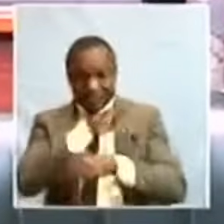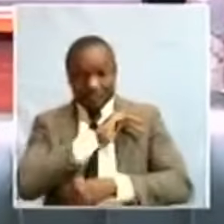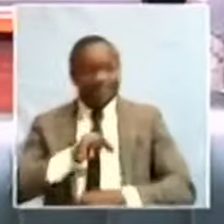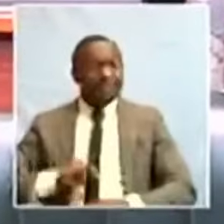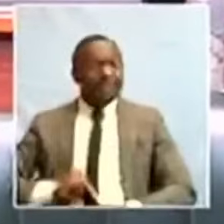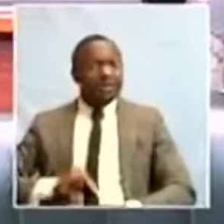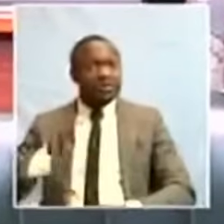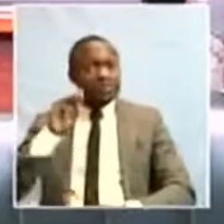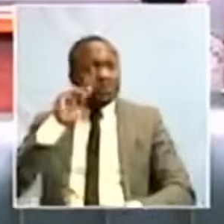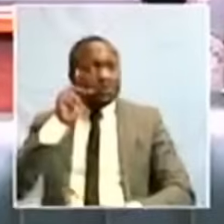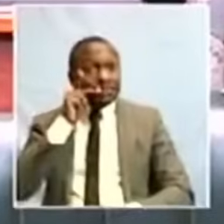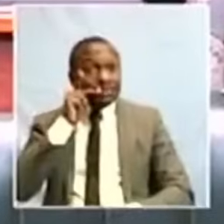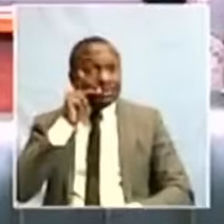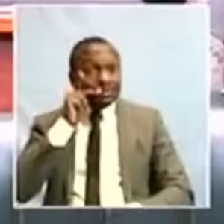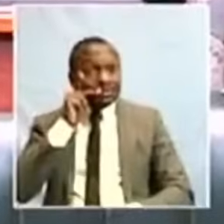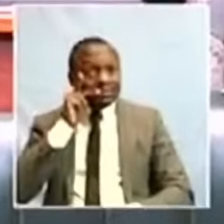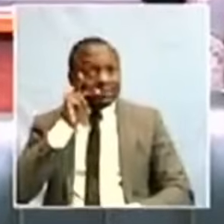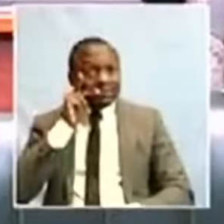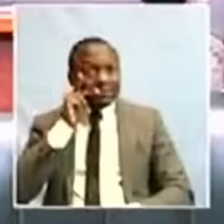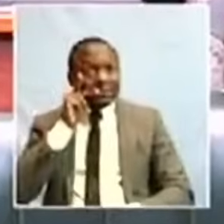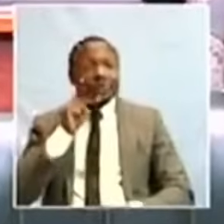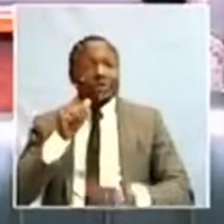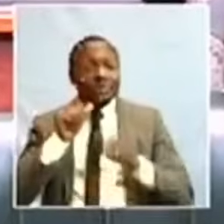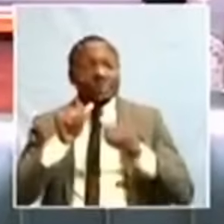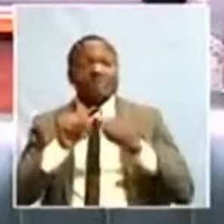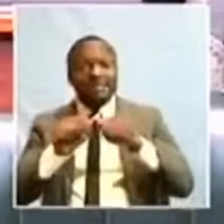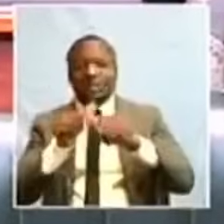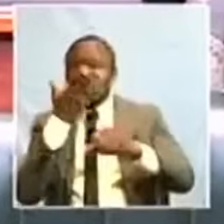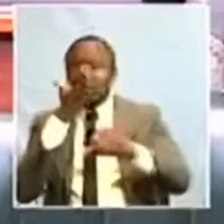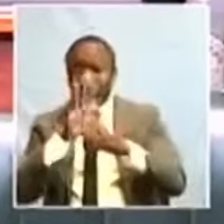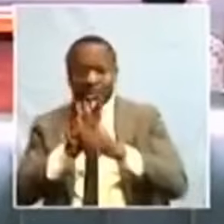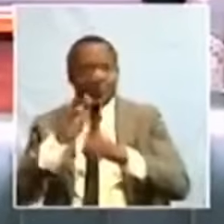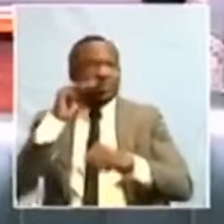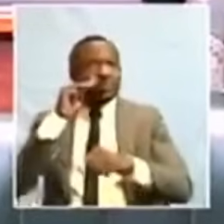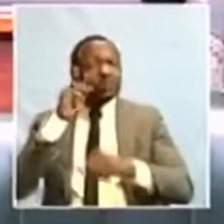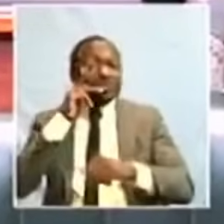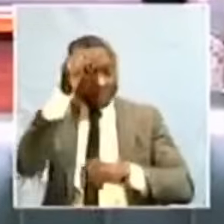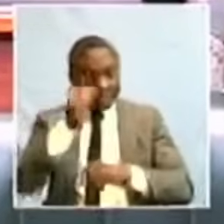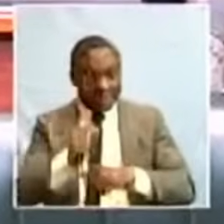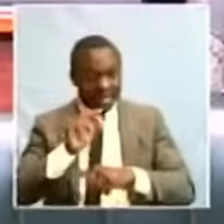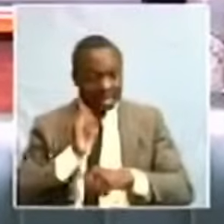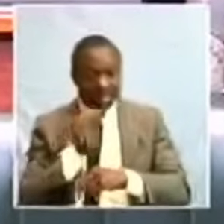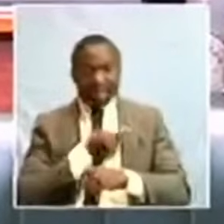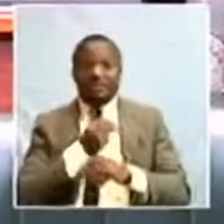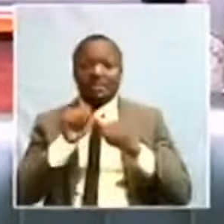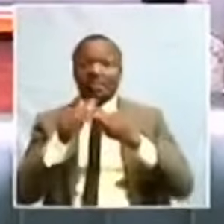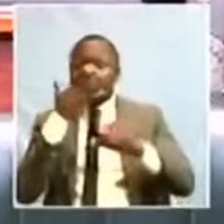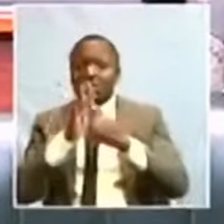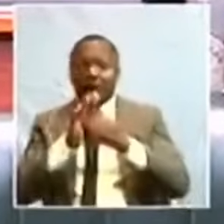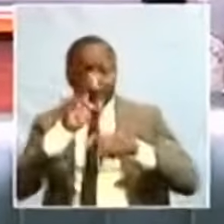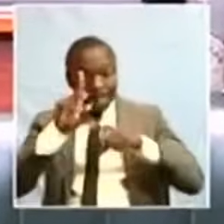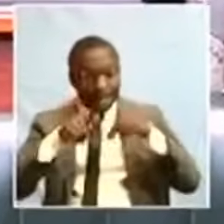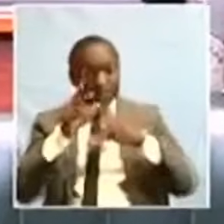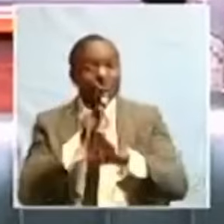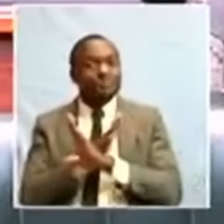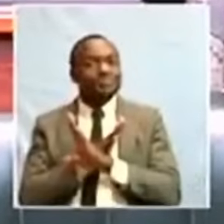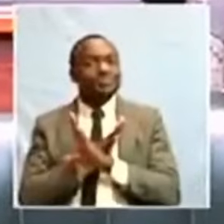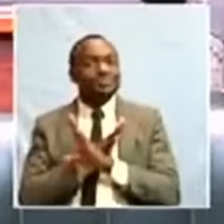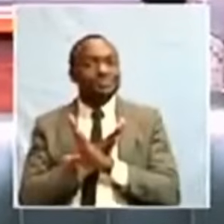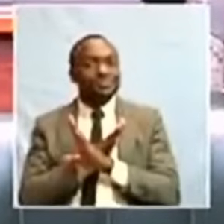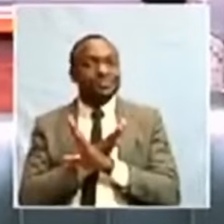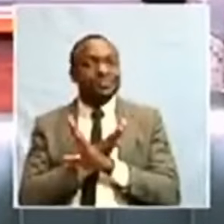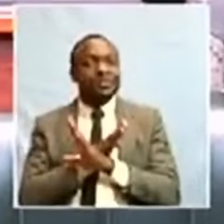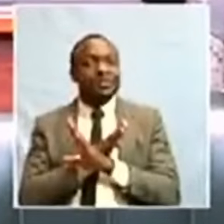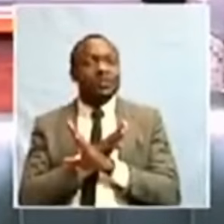for Mokushi, we are still promising Mokushi South, we are still promising the Zambian people that